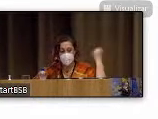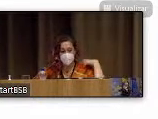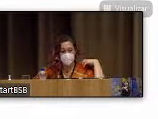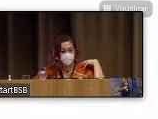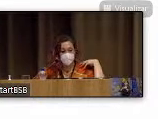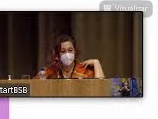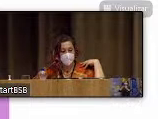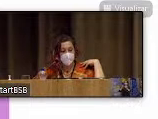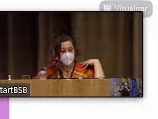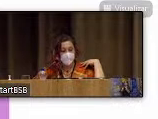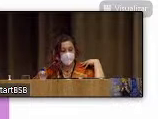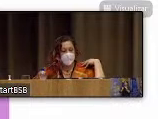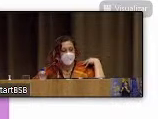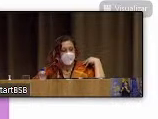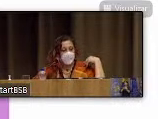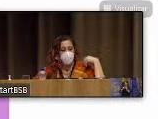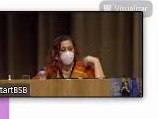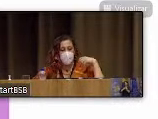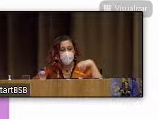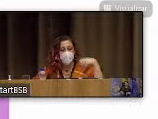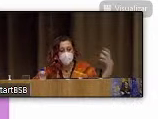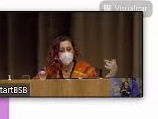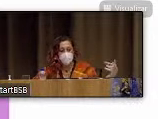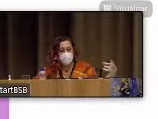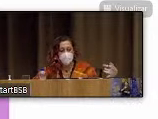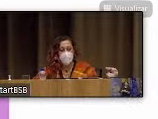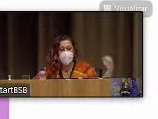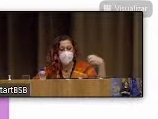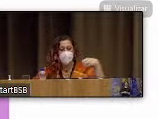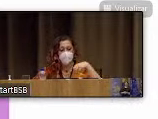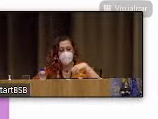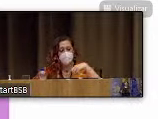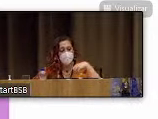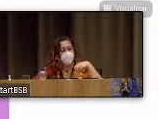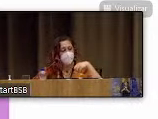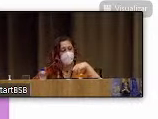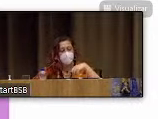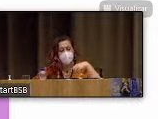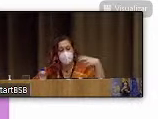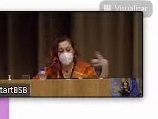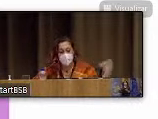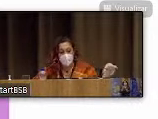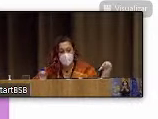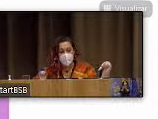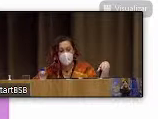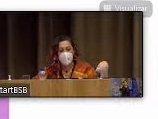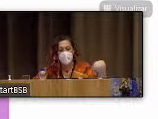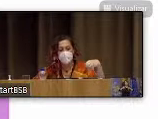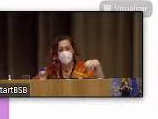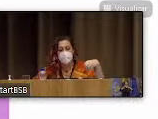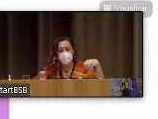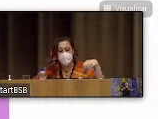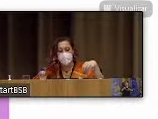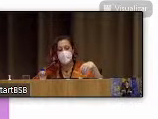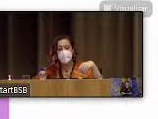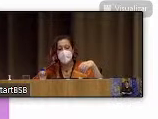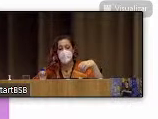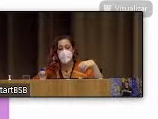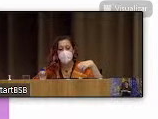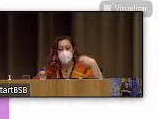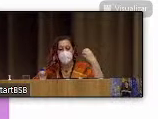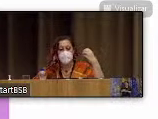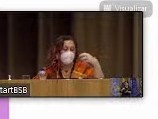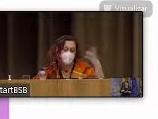we have a issue, and possibly a premature birth is also something that may